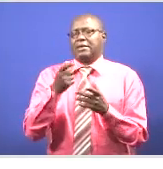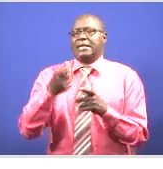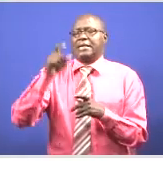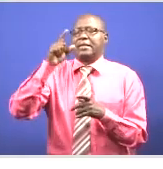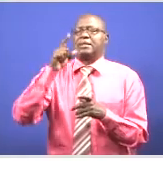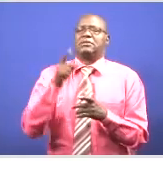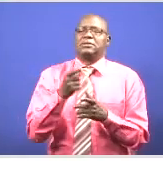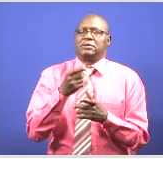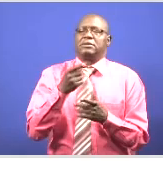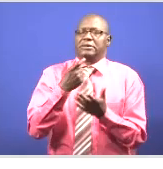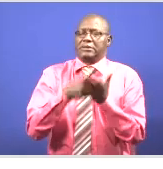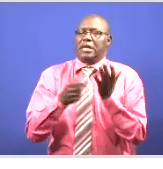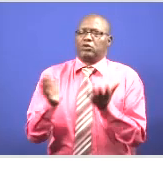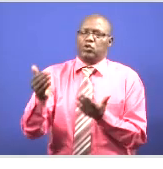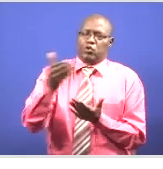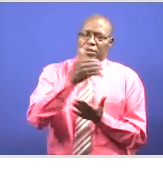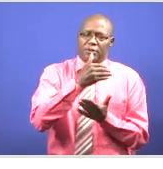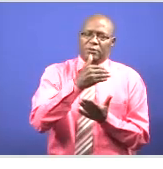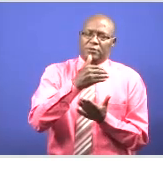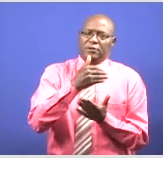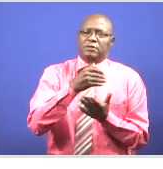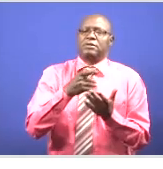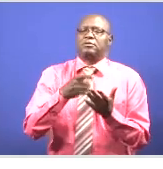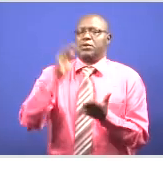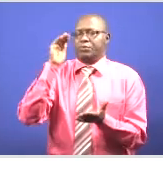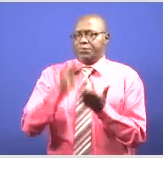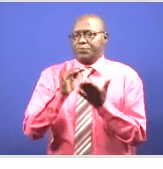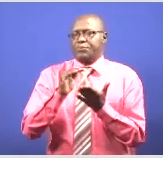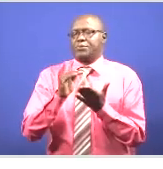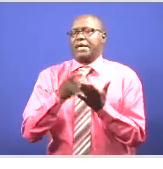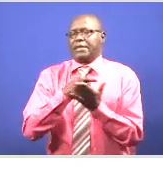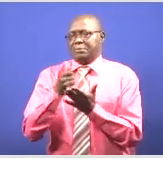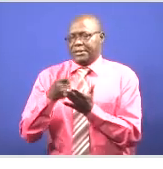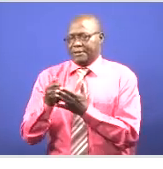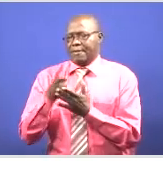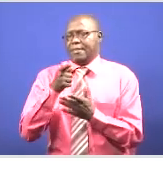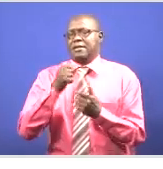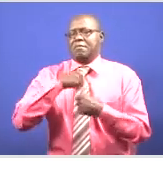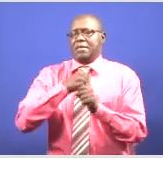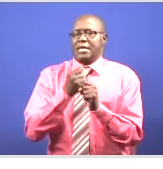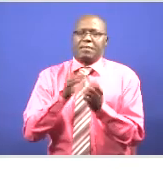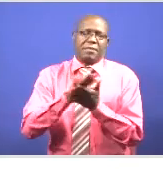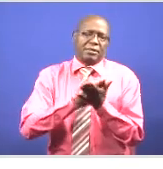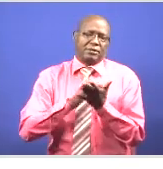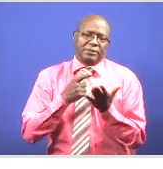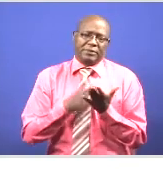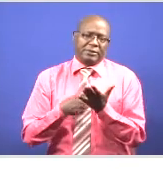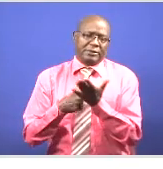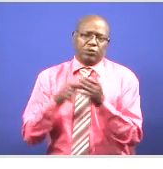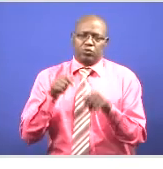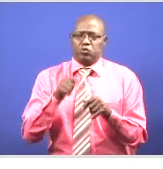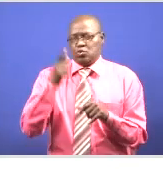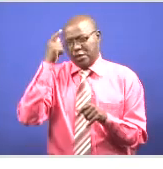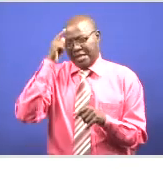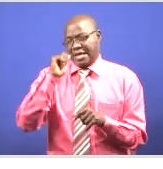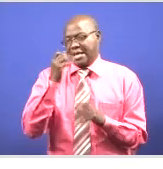and cutting budget spending as a way of taming the appetite for loans. This forms the basis of our discussion tonight. Do you think Kenyans are paying more